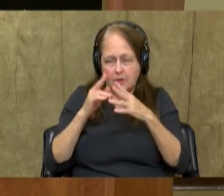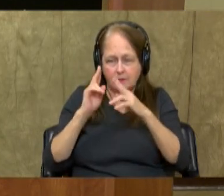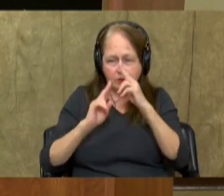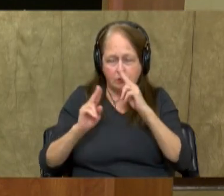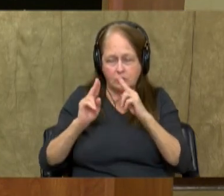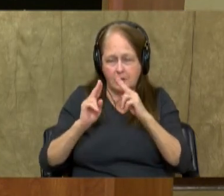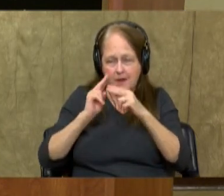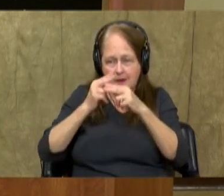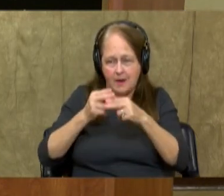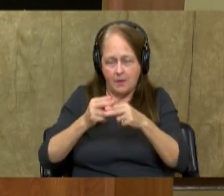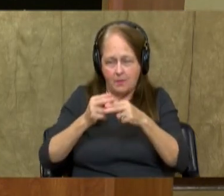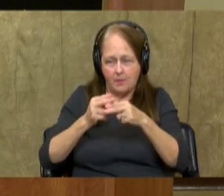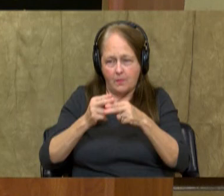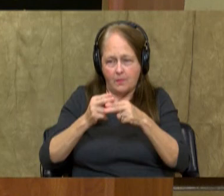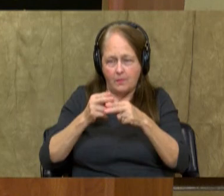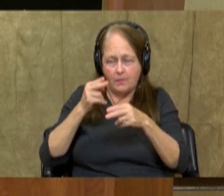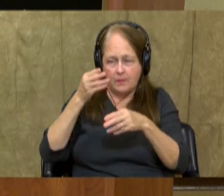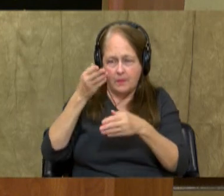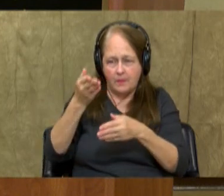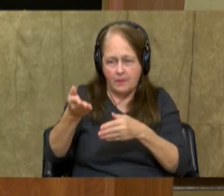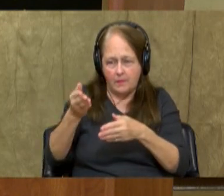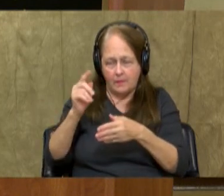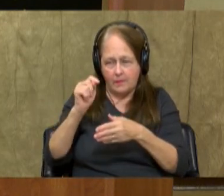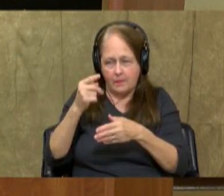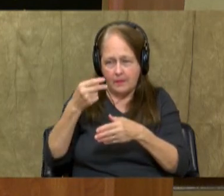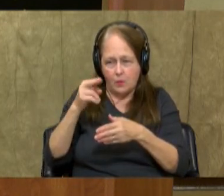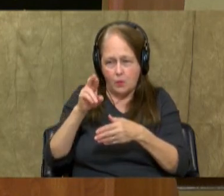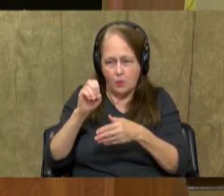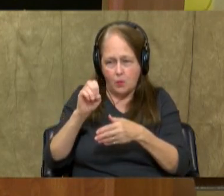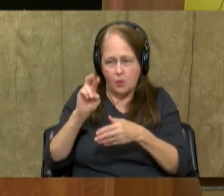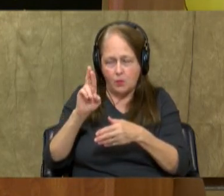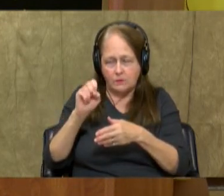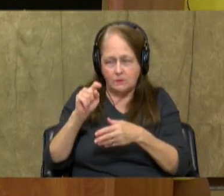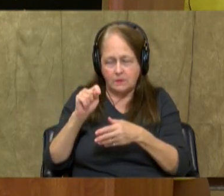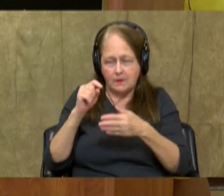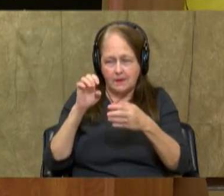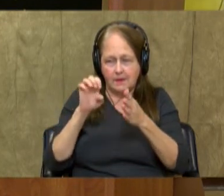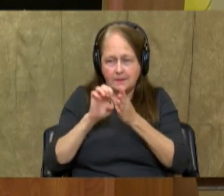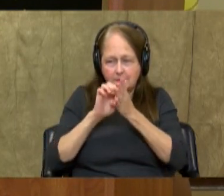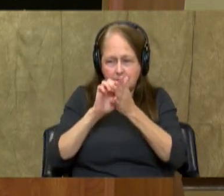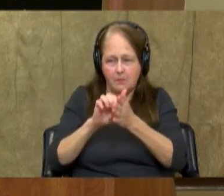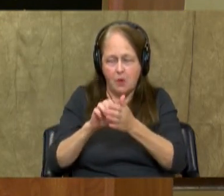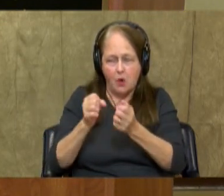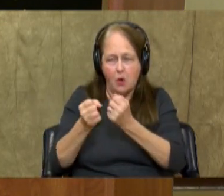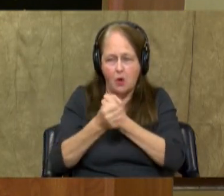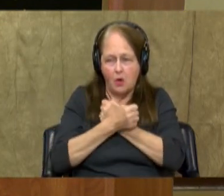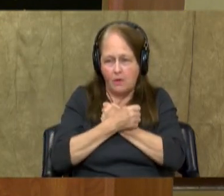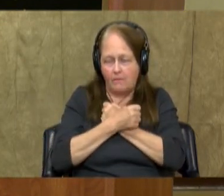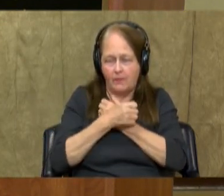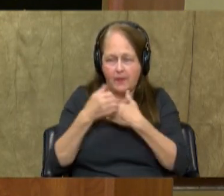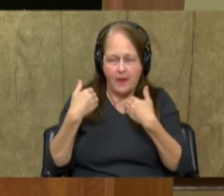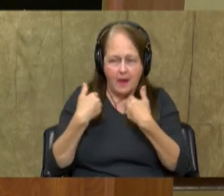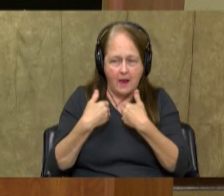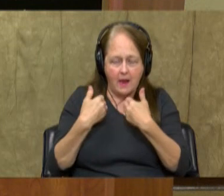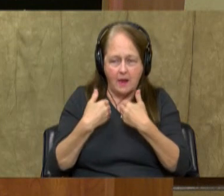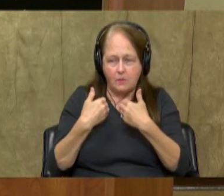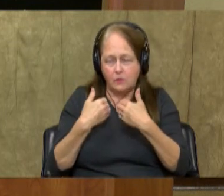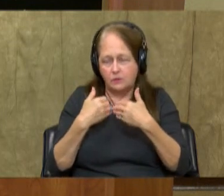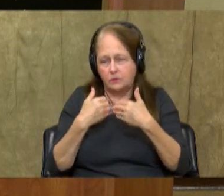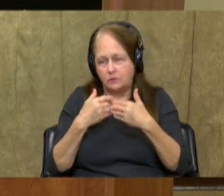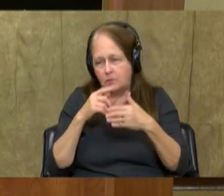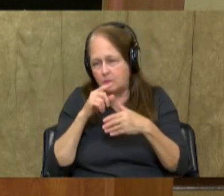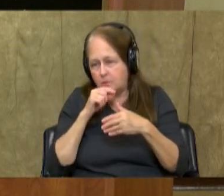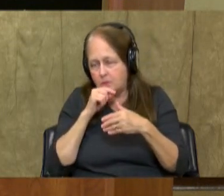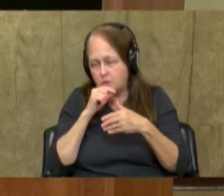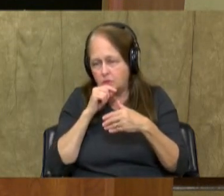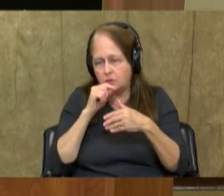named after him, as well as the examples of how his love of nature led to the creation of these national